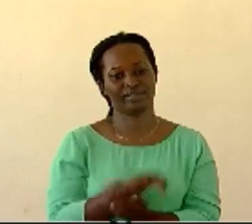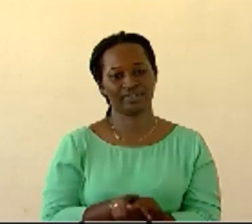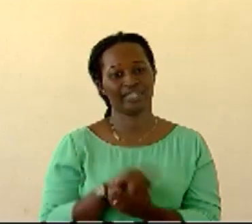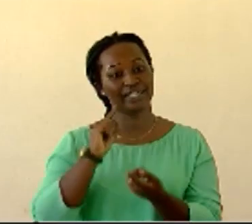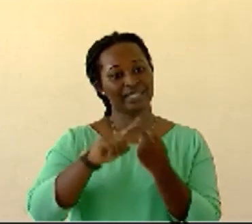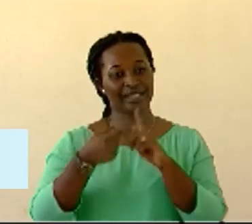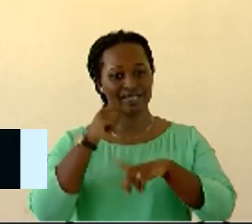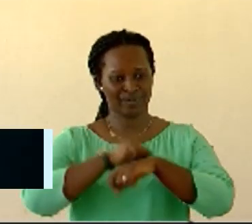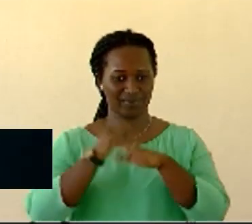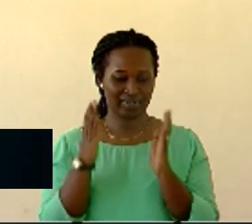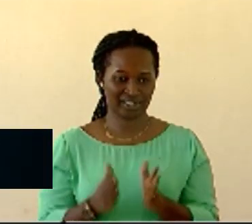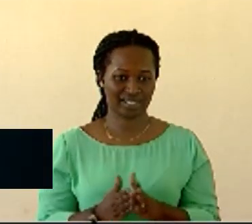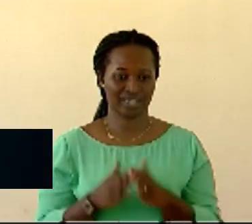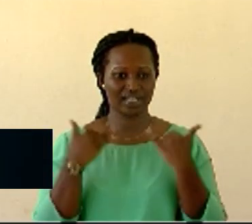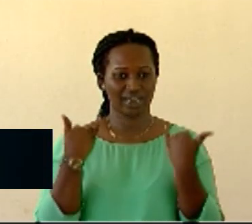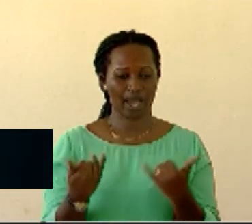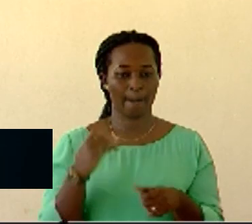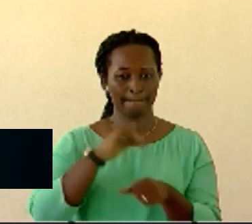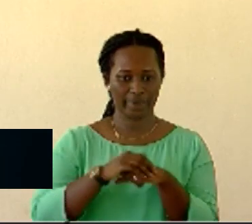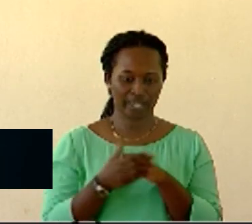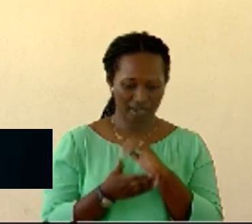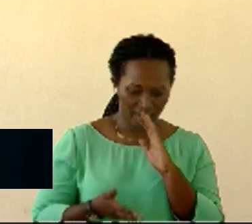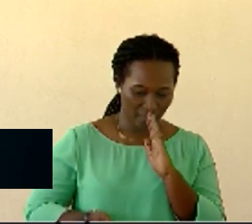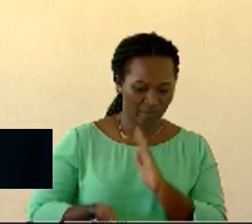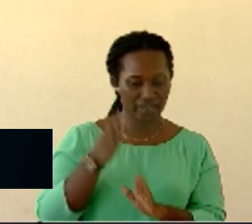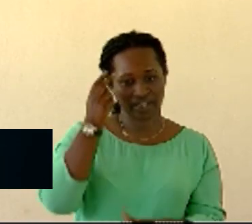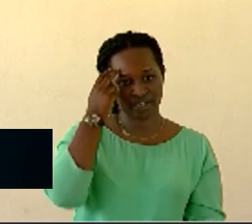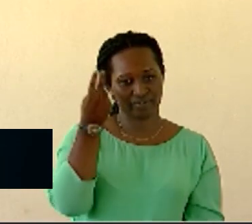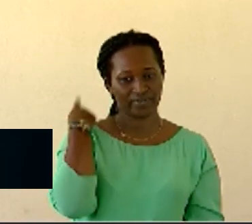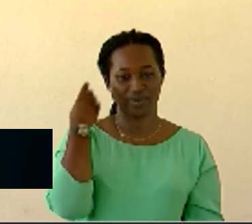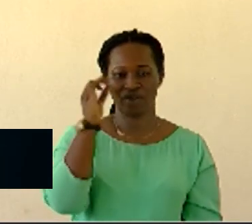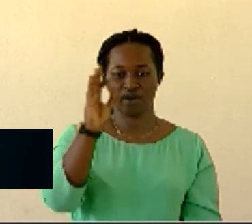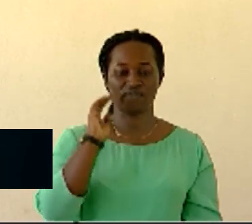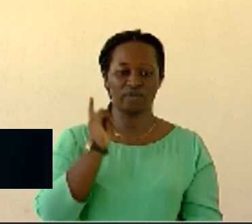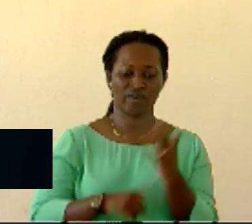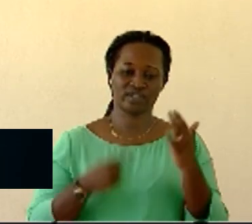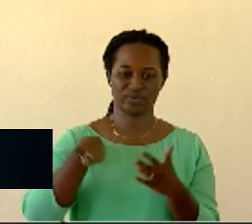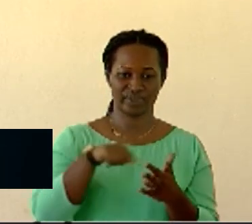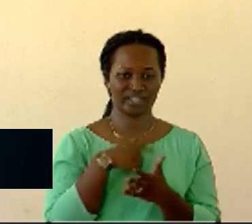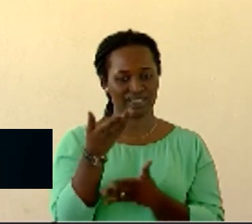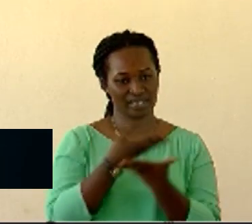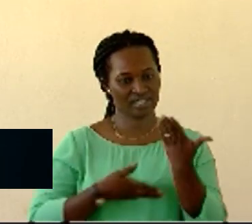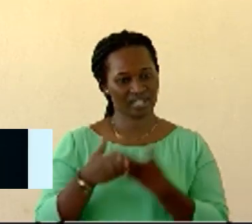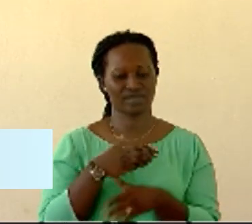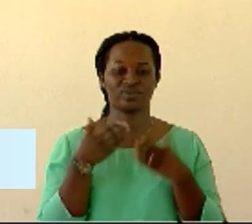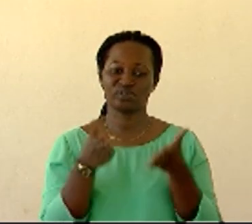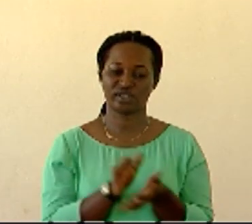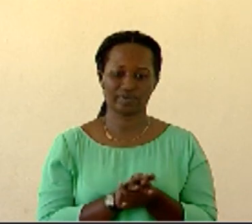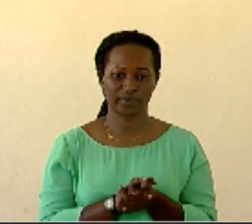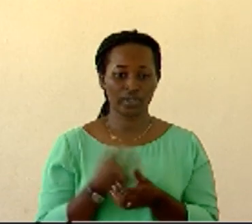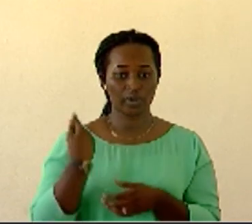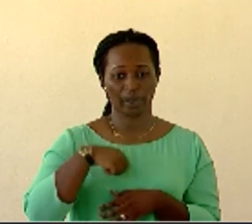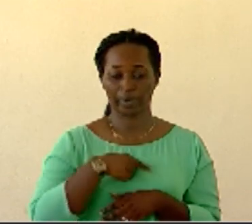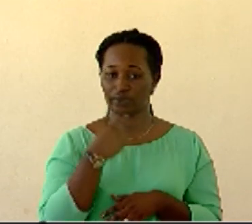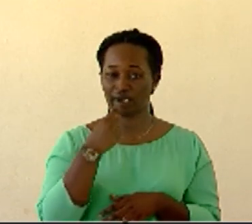Dear students, let us make a quick review of what we have discussed today. We have